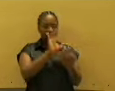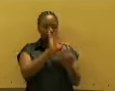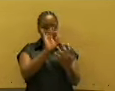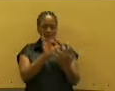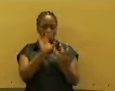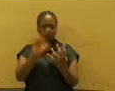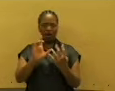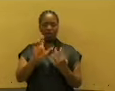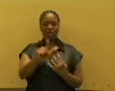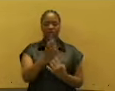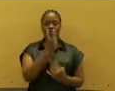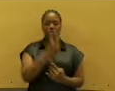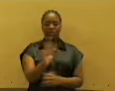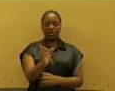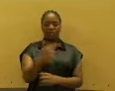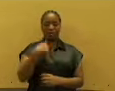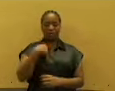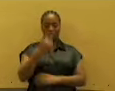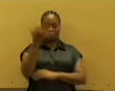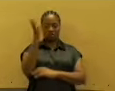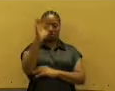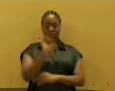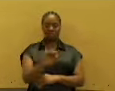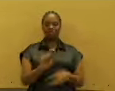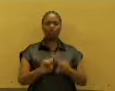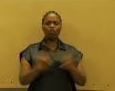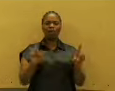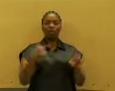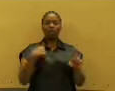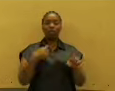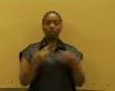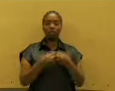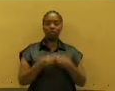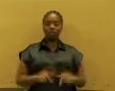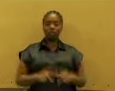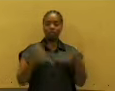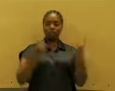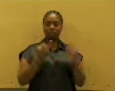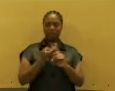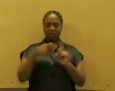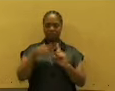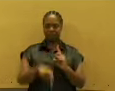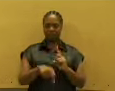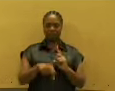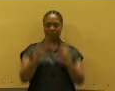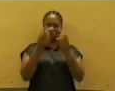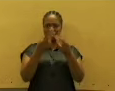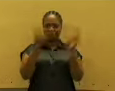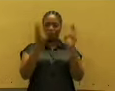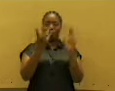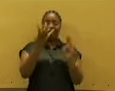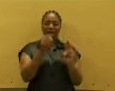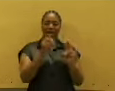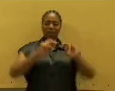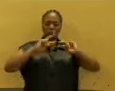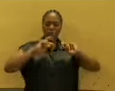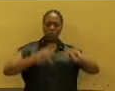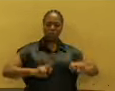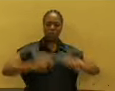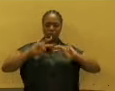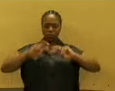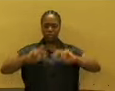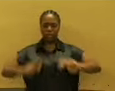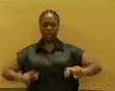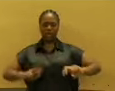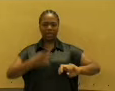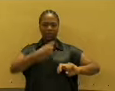later on in the presentation, this is not a unique situation to our institution. We do have studies that have been conducted on trans